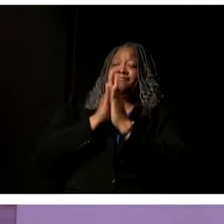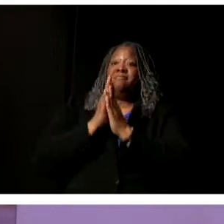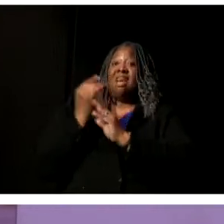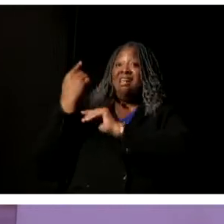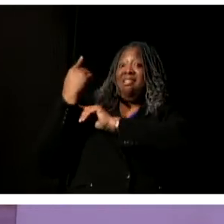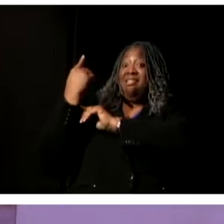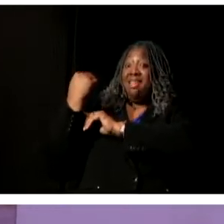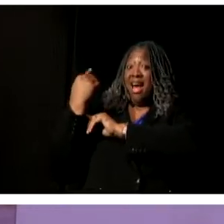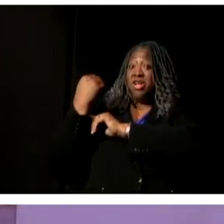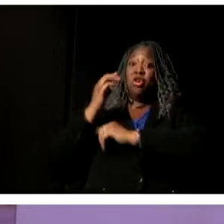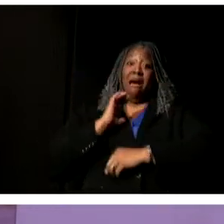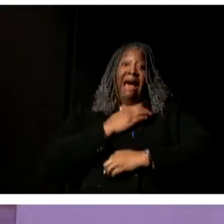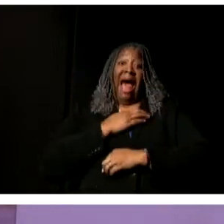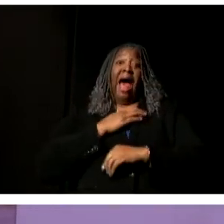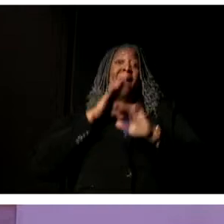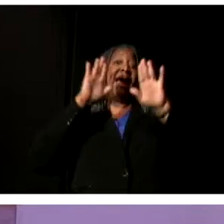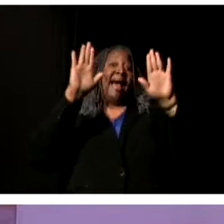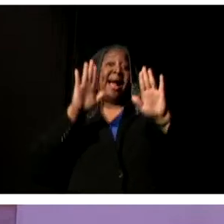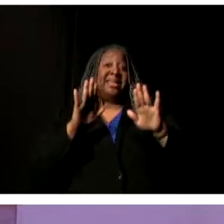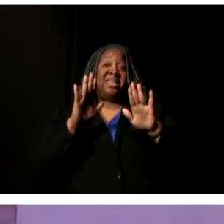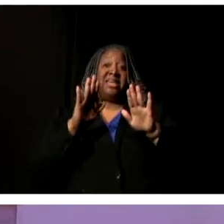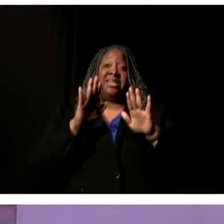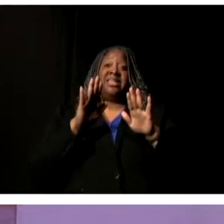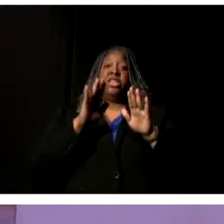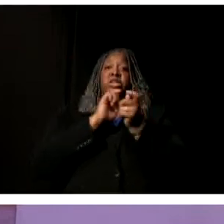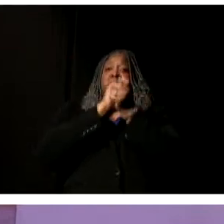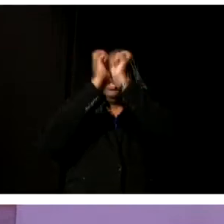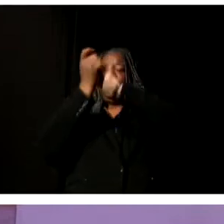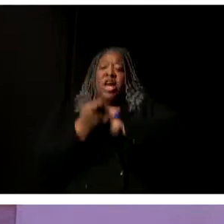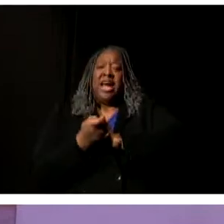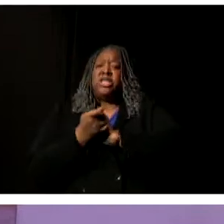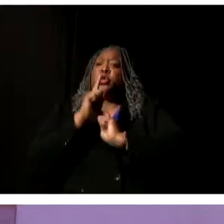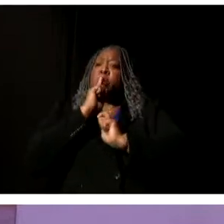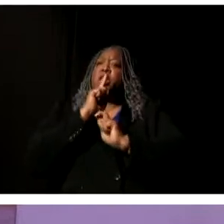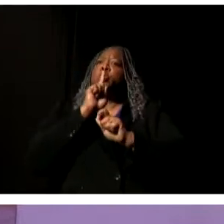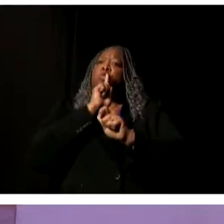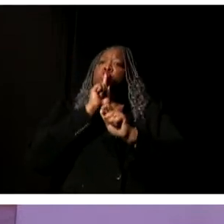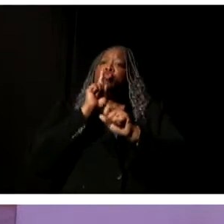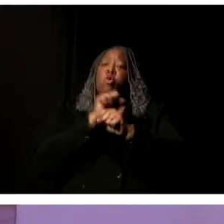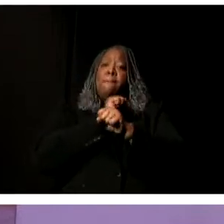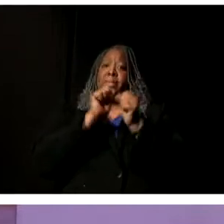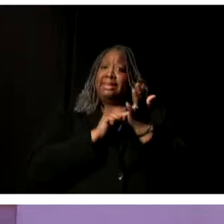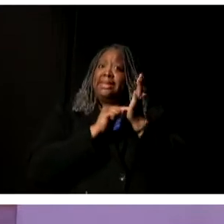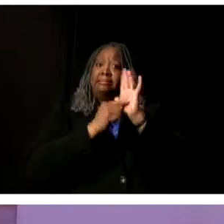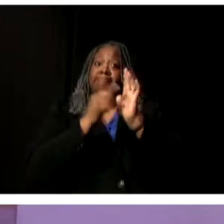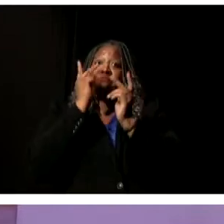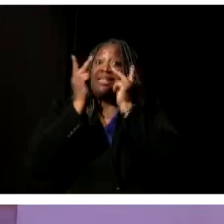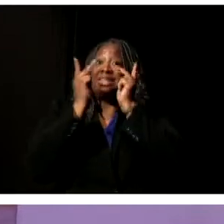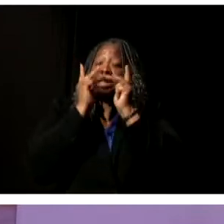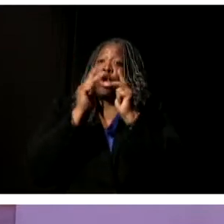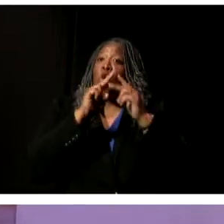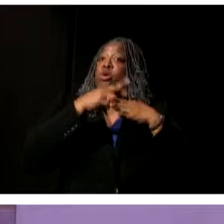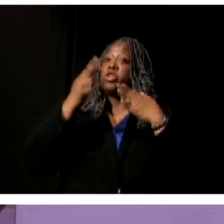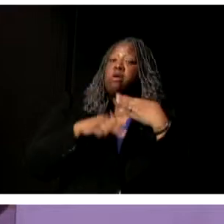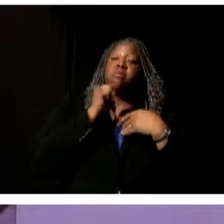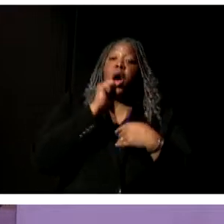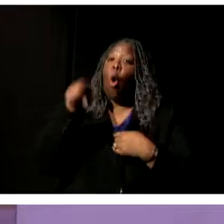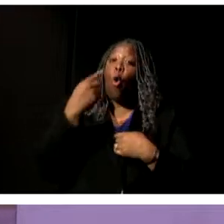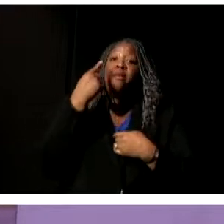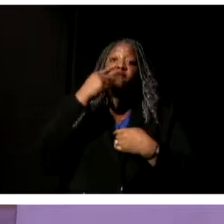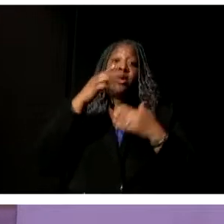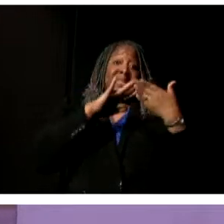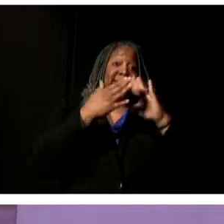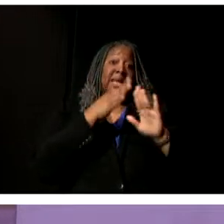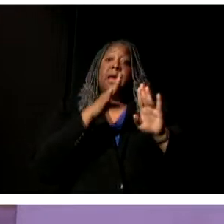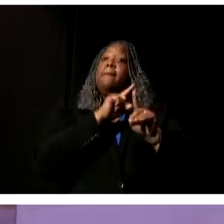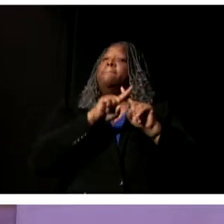Last year, our excellence translated into tangible results, not just for our city, but for the entire state